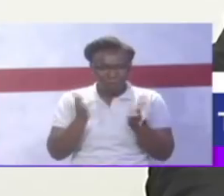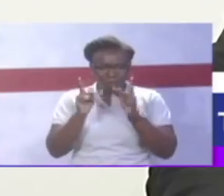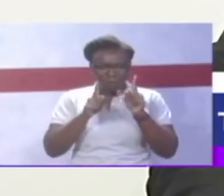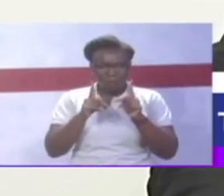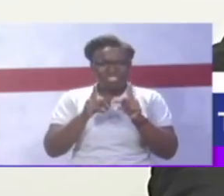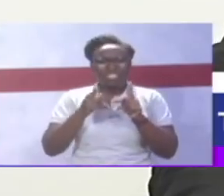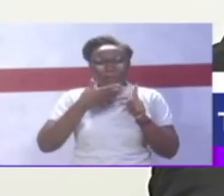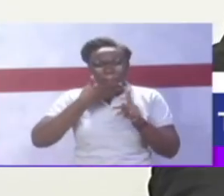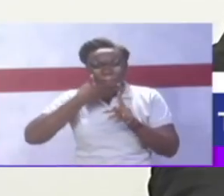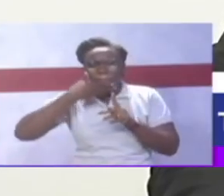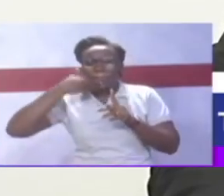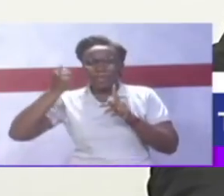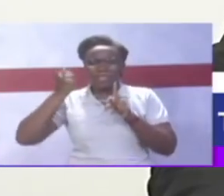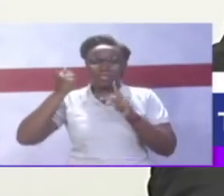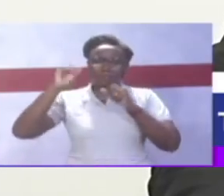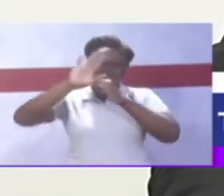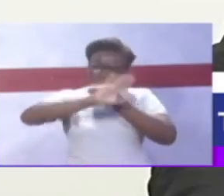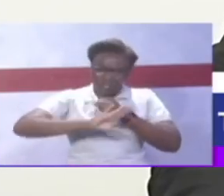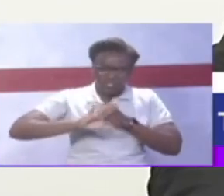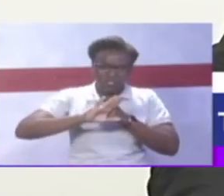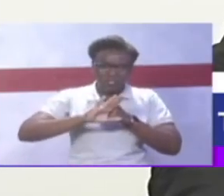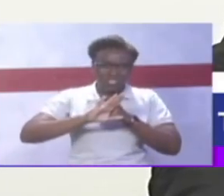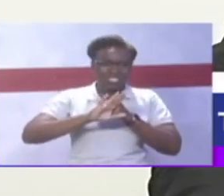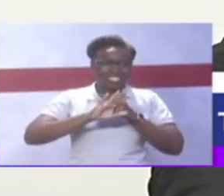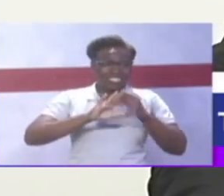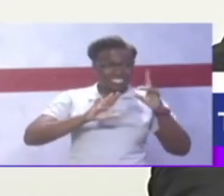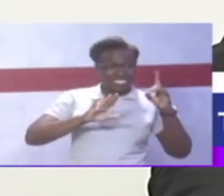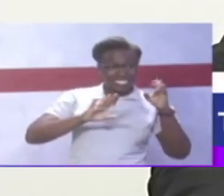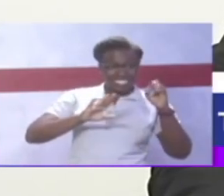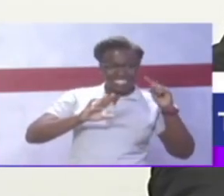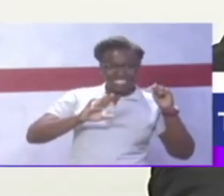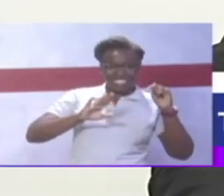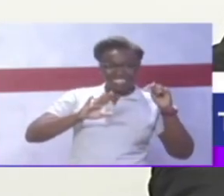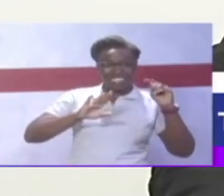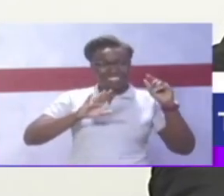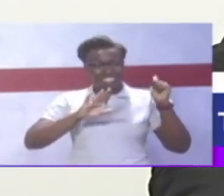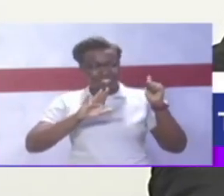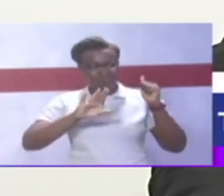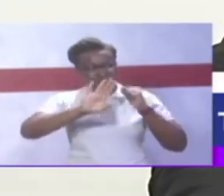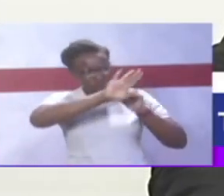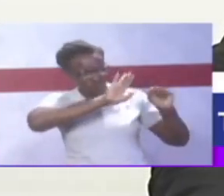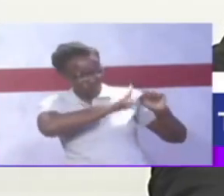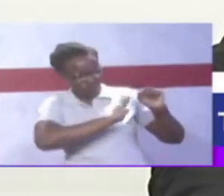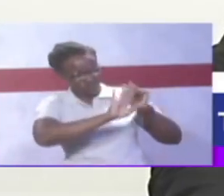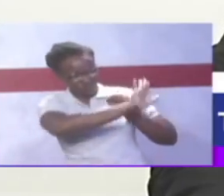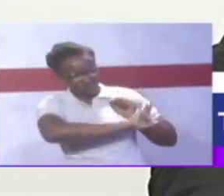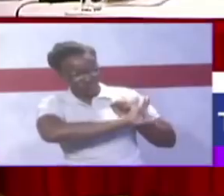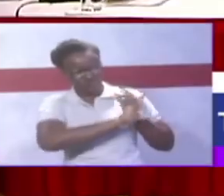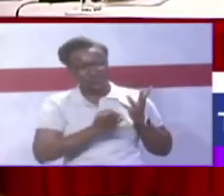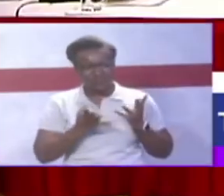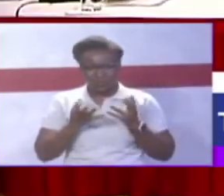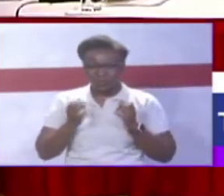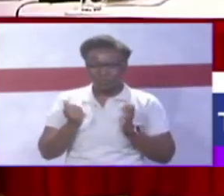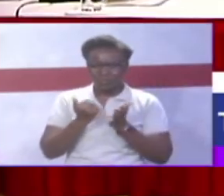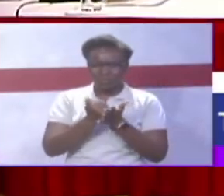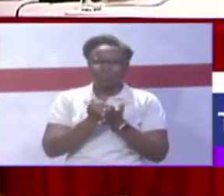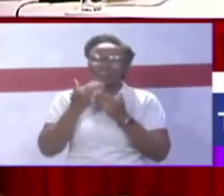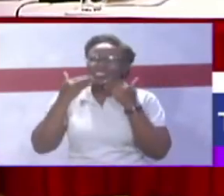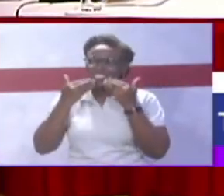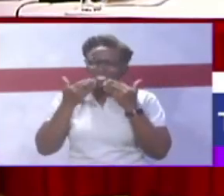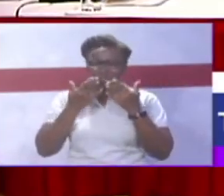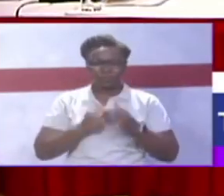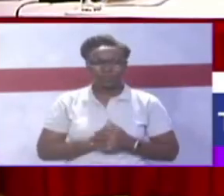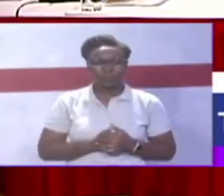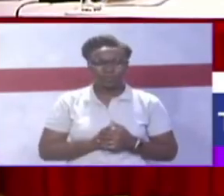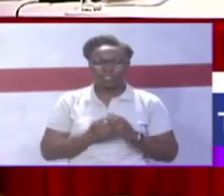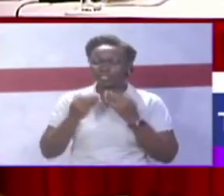the vaccine, together with your public health armory, masking, social distance, and the lot of them. Thank you very much, Brian.